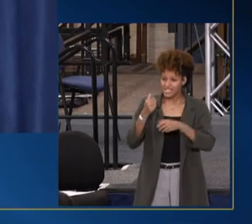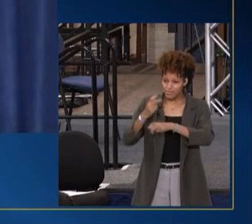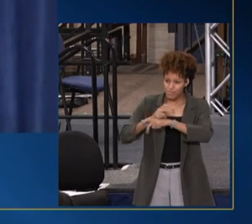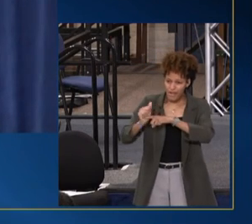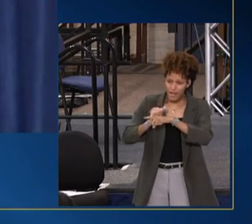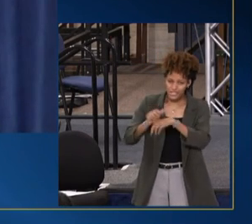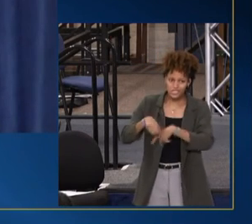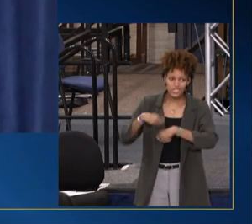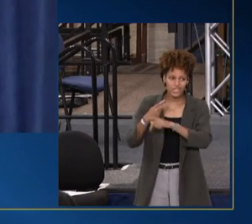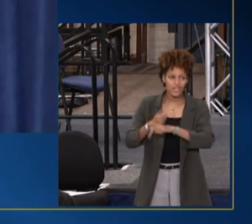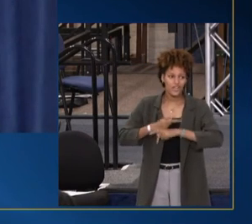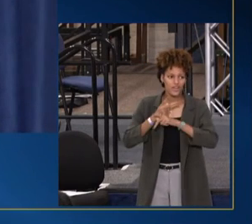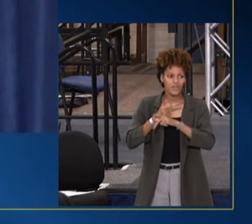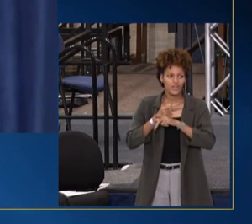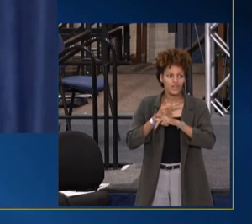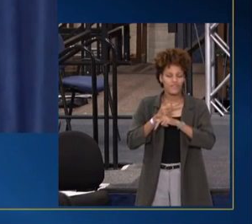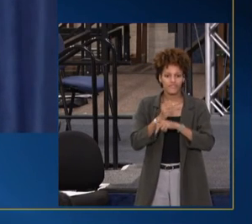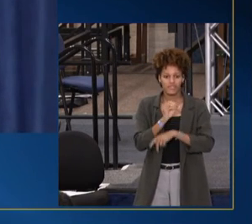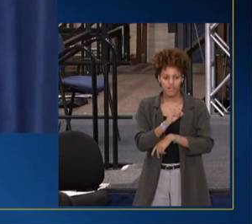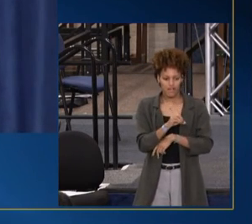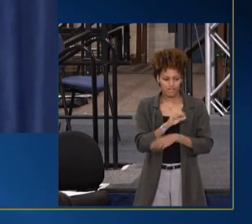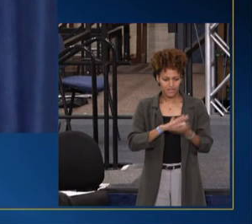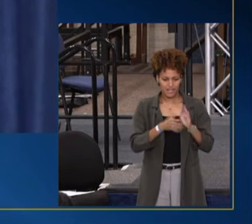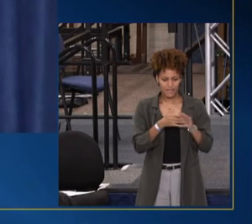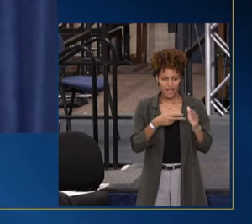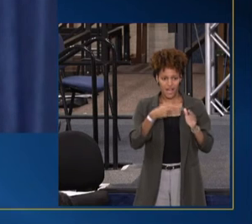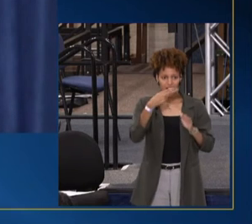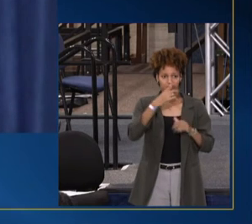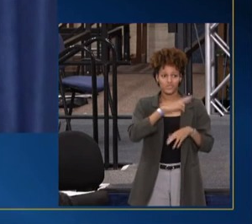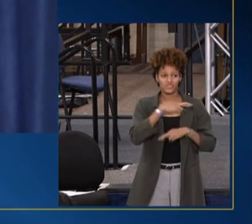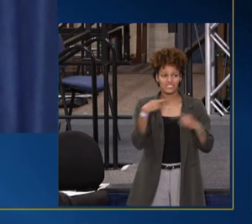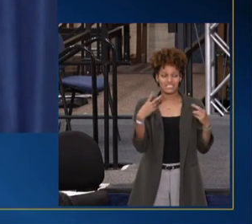those odds get higher and our young people get more scared.